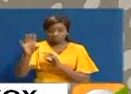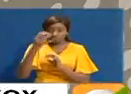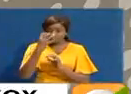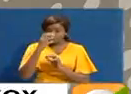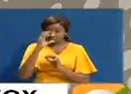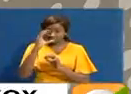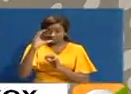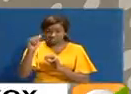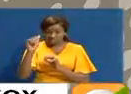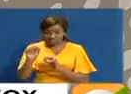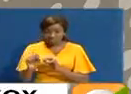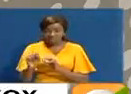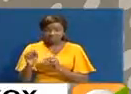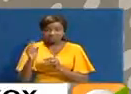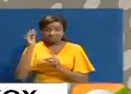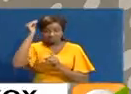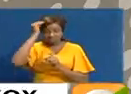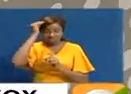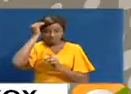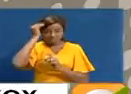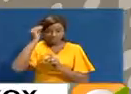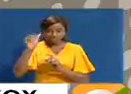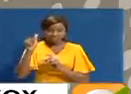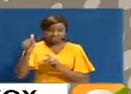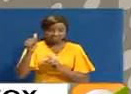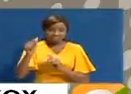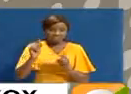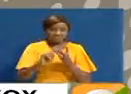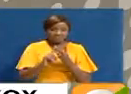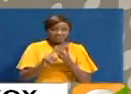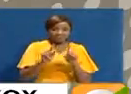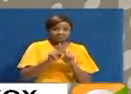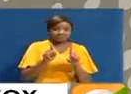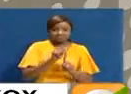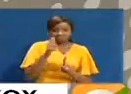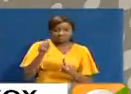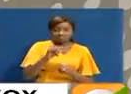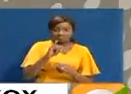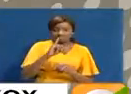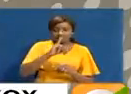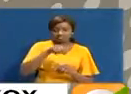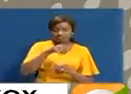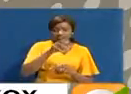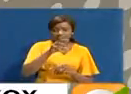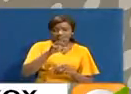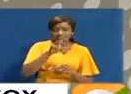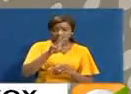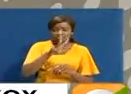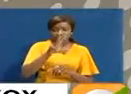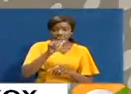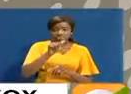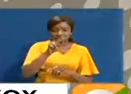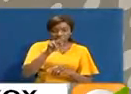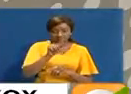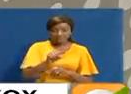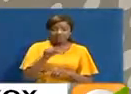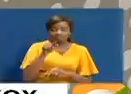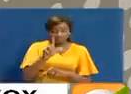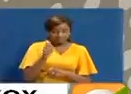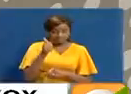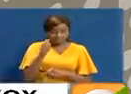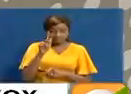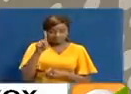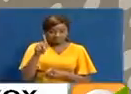one. And it is also interesting. And Dr. Juan now. Dr. Juan, PS, that's also a good